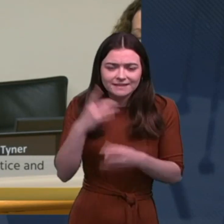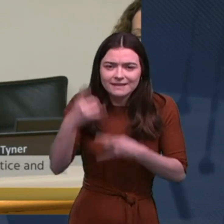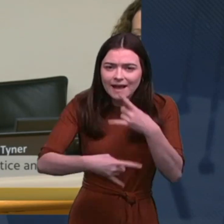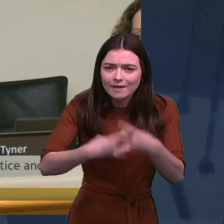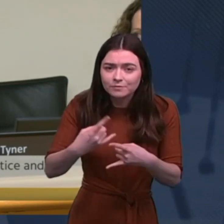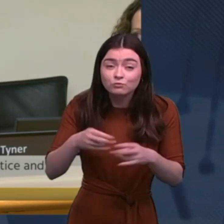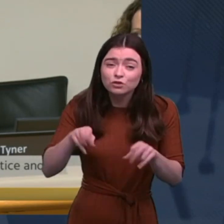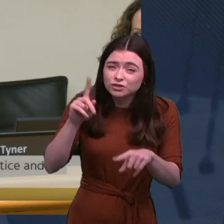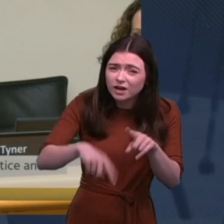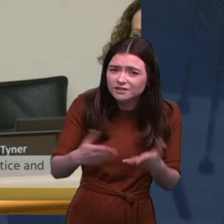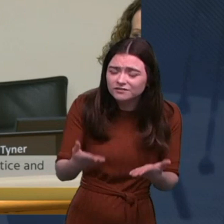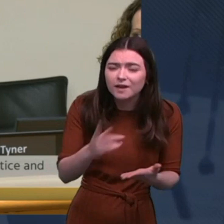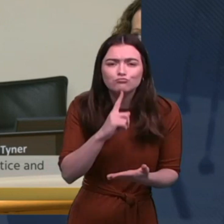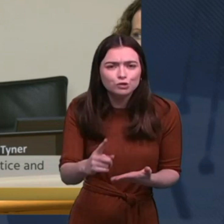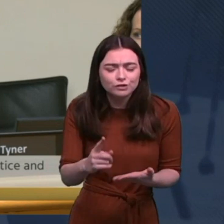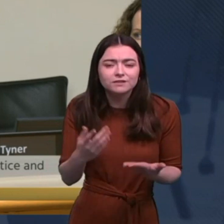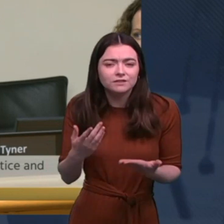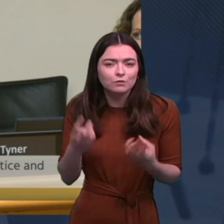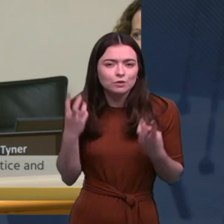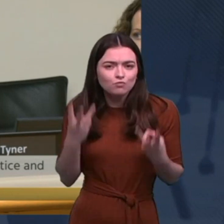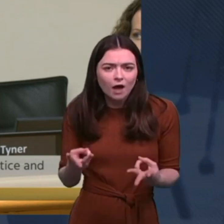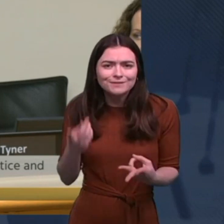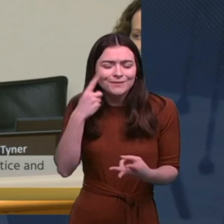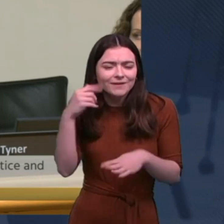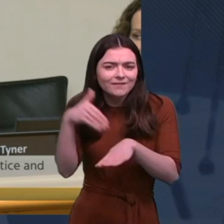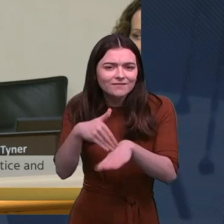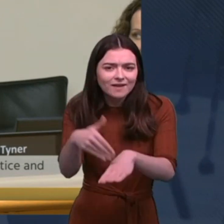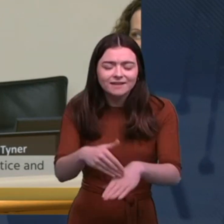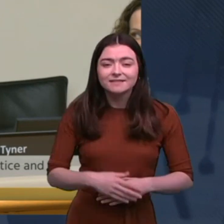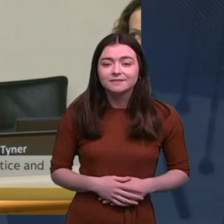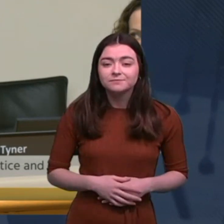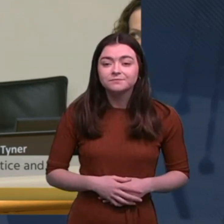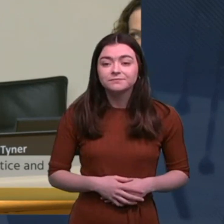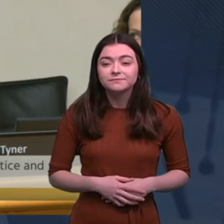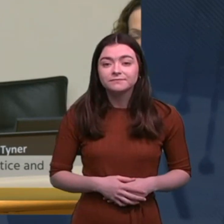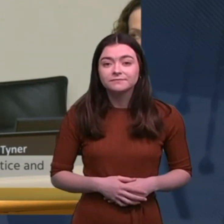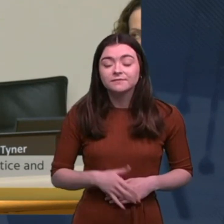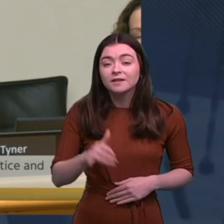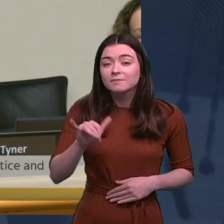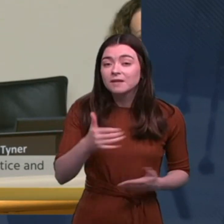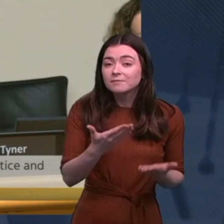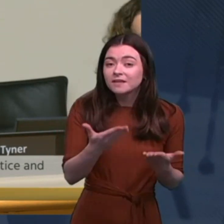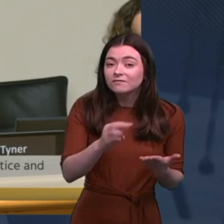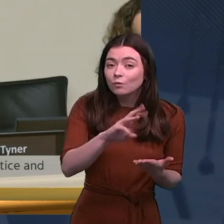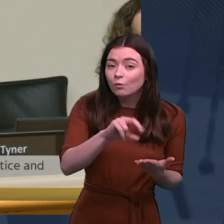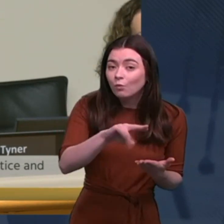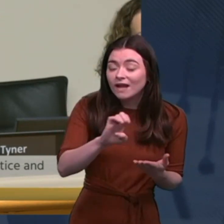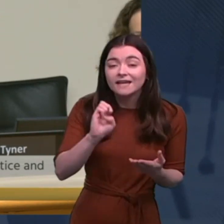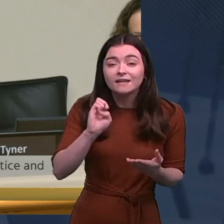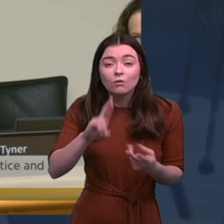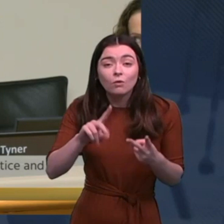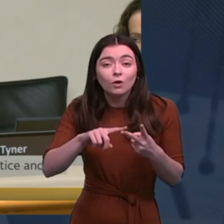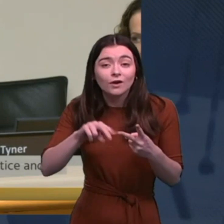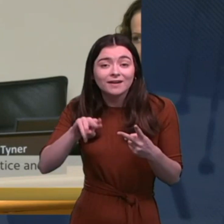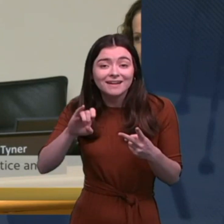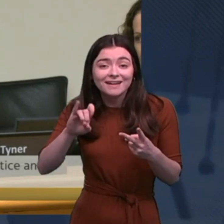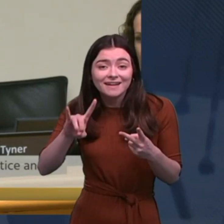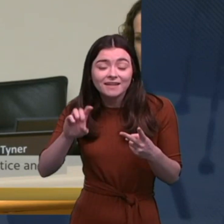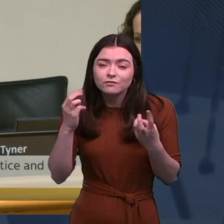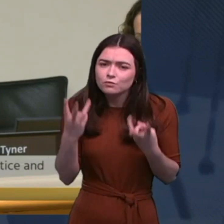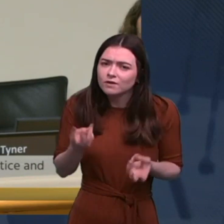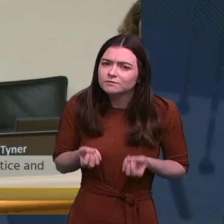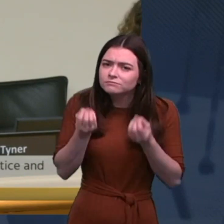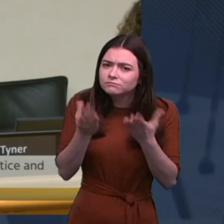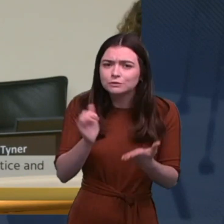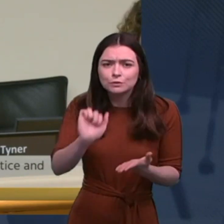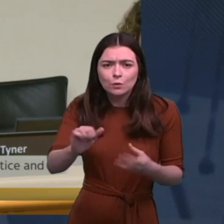it, but our focus is on impact. Maybe if I could ask if Wayne or Niamh, if you'd like to add anything in terms of your